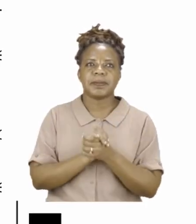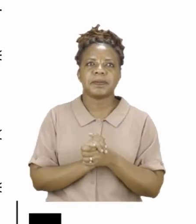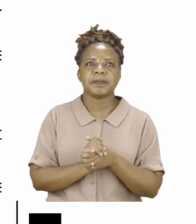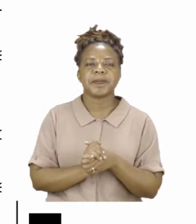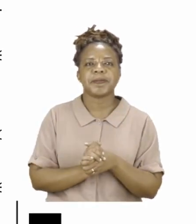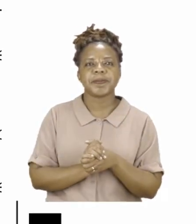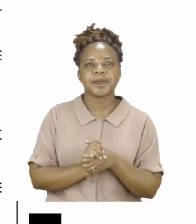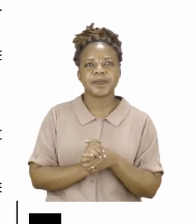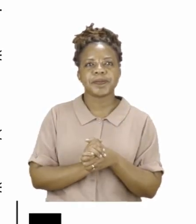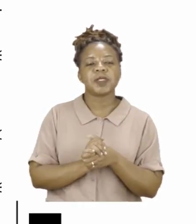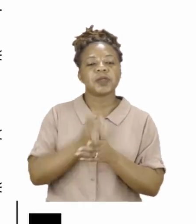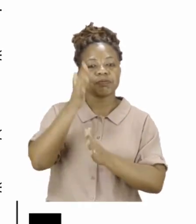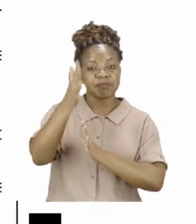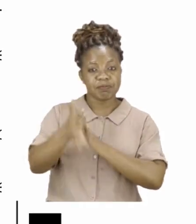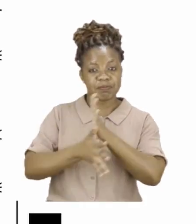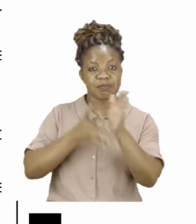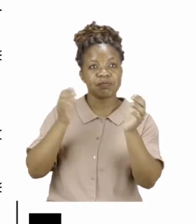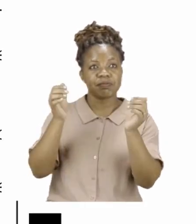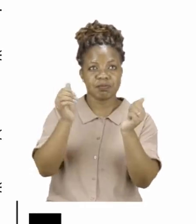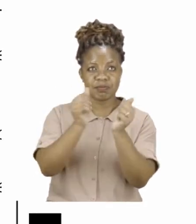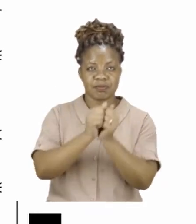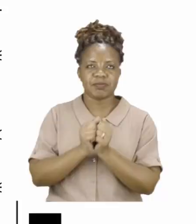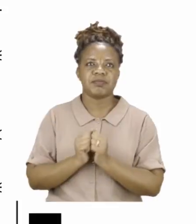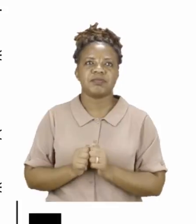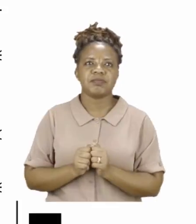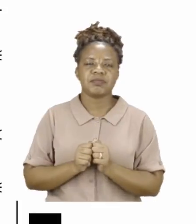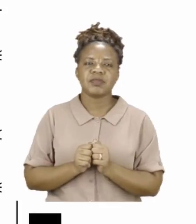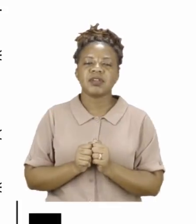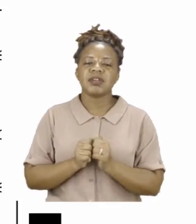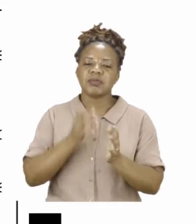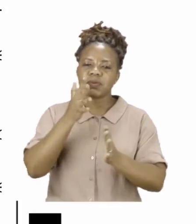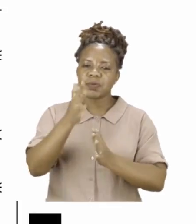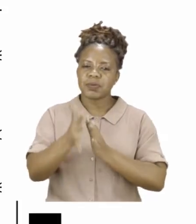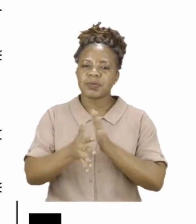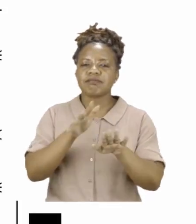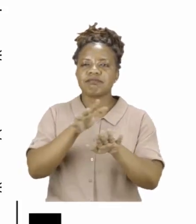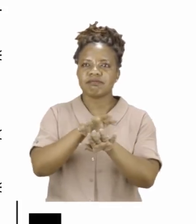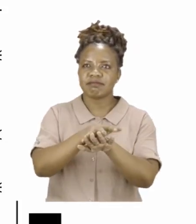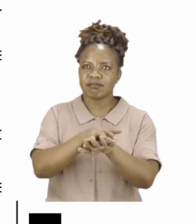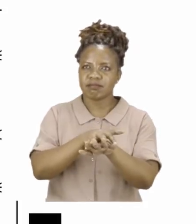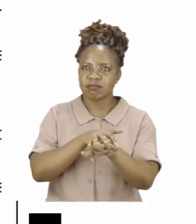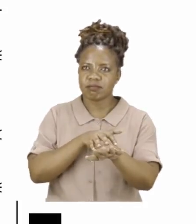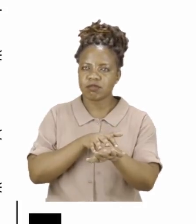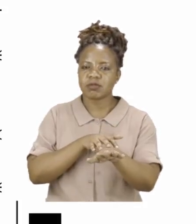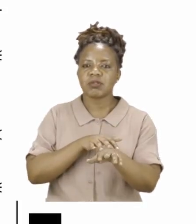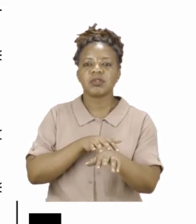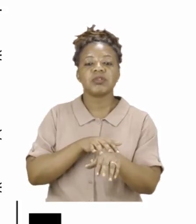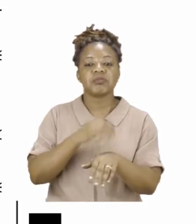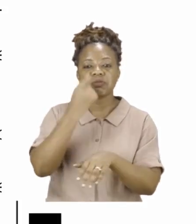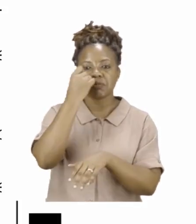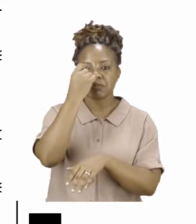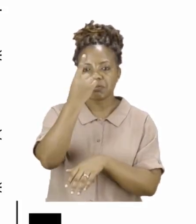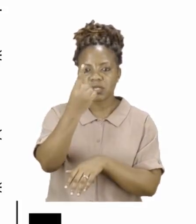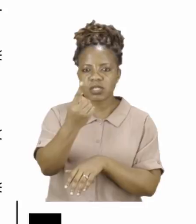We are going to read together, and this time I will be a little bit slower so that you understand and pick up your